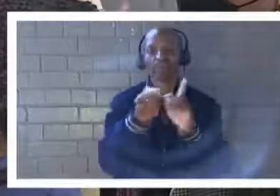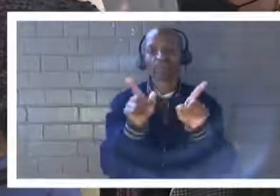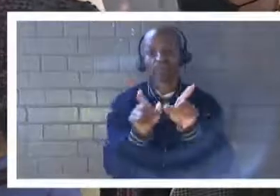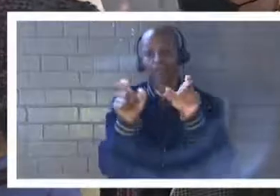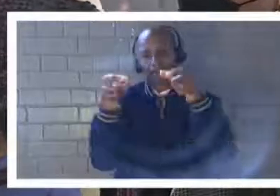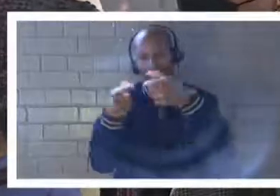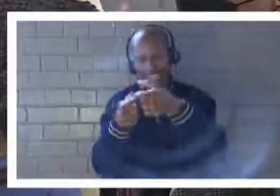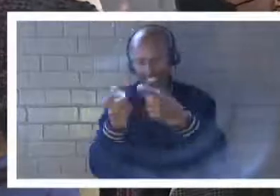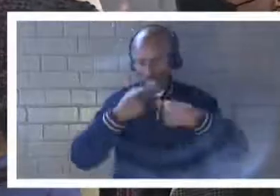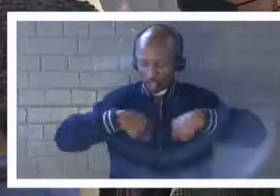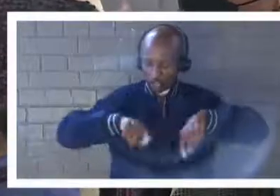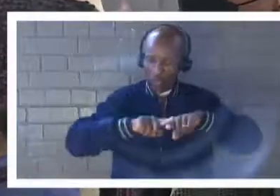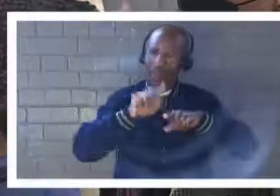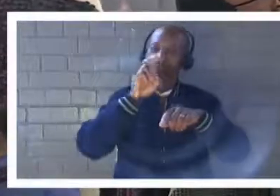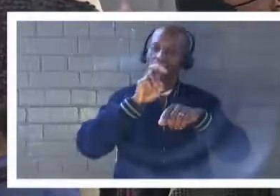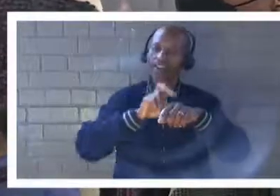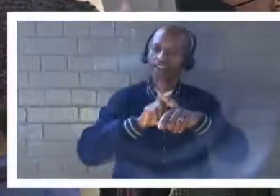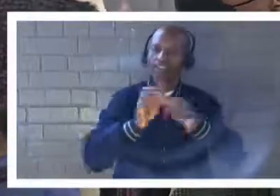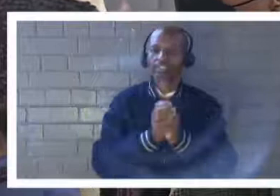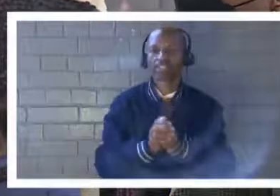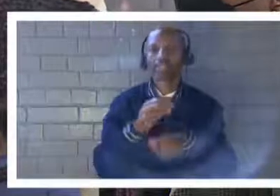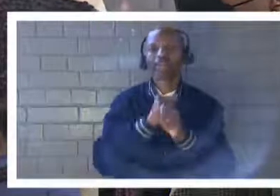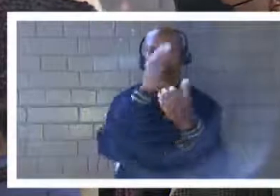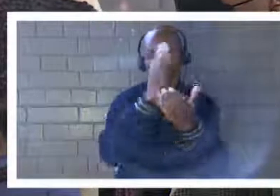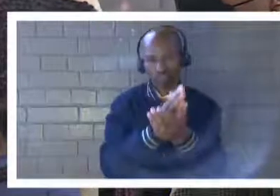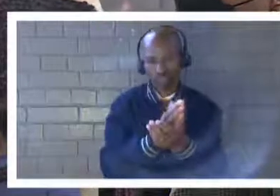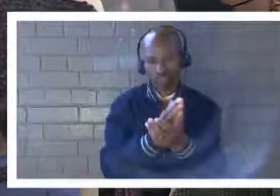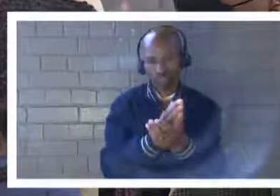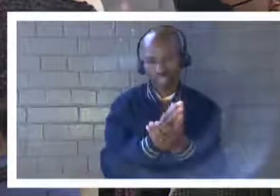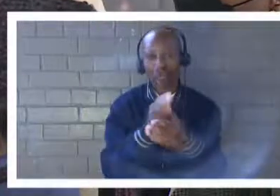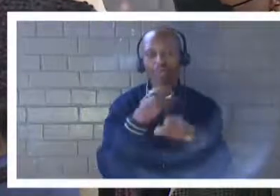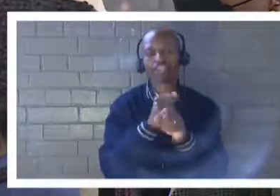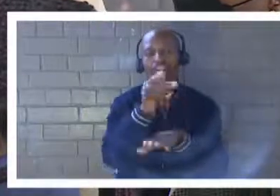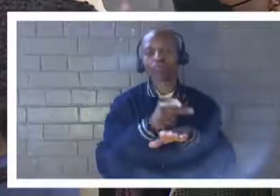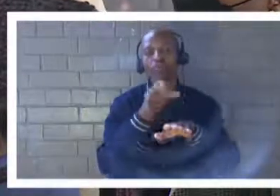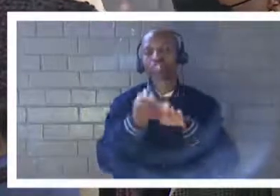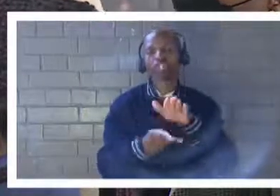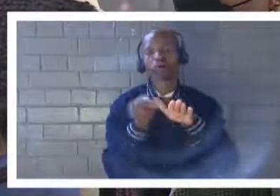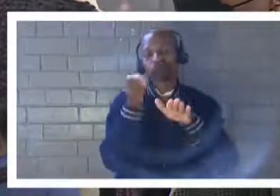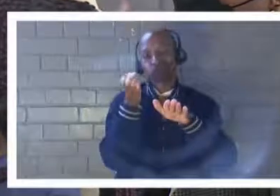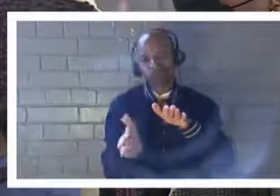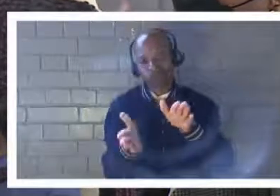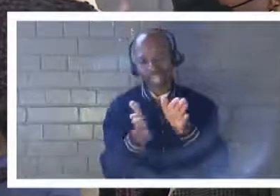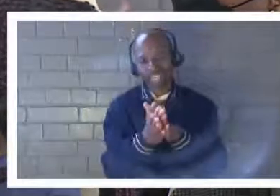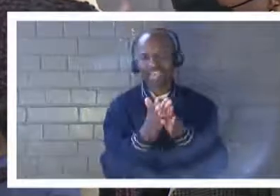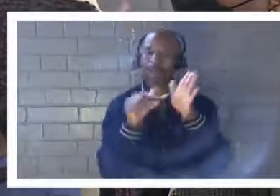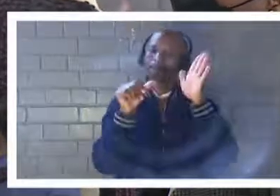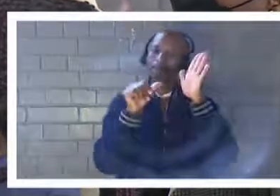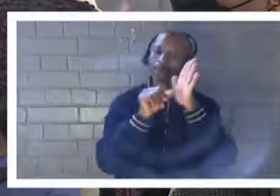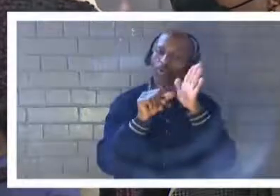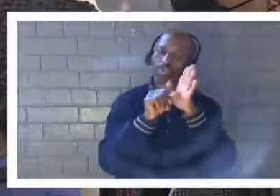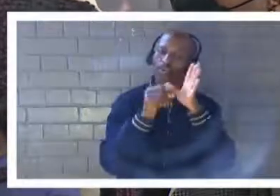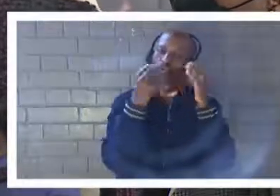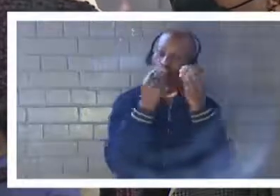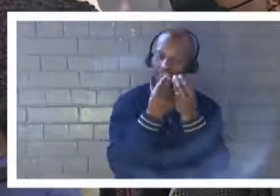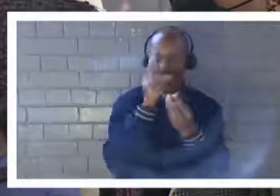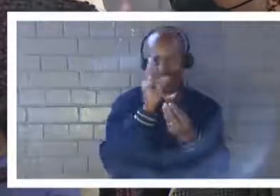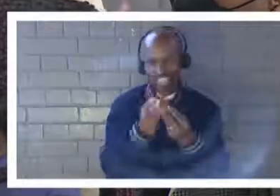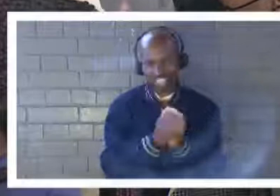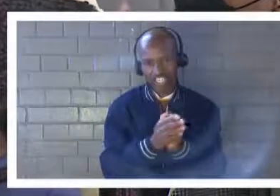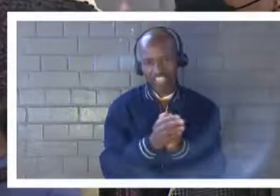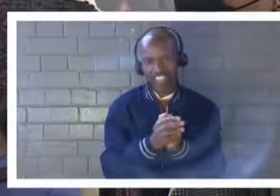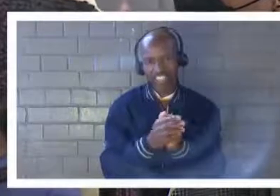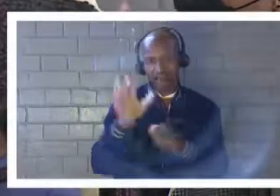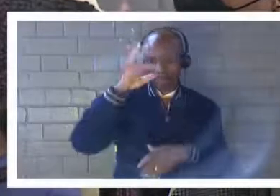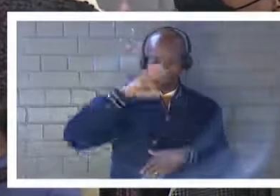that we really need to ensure that we execute those projects. And the key is the